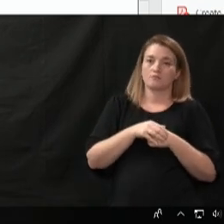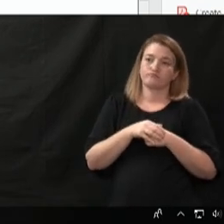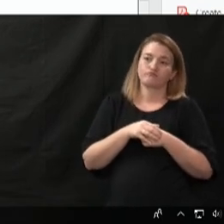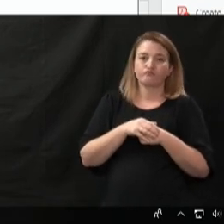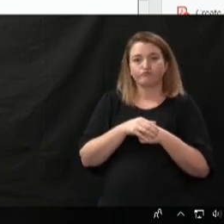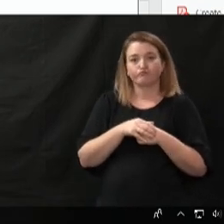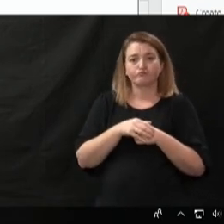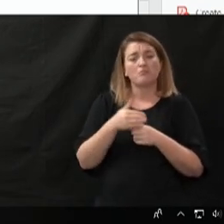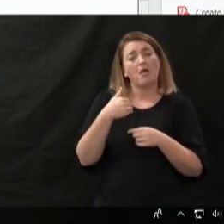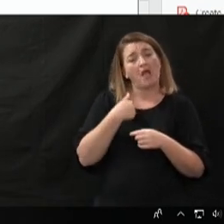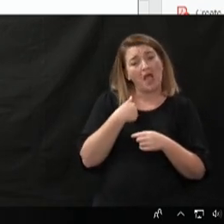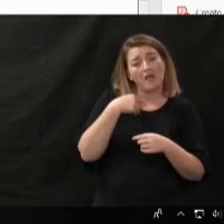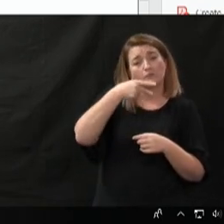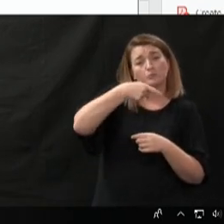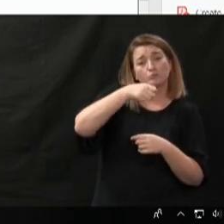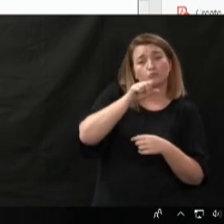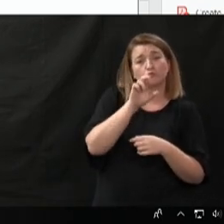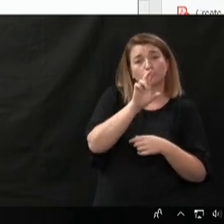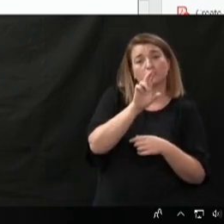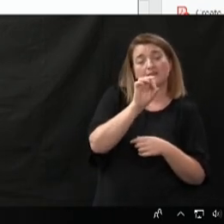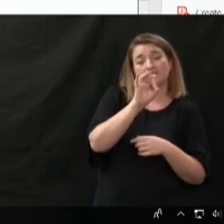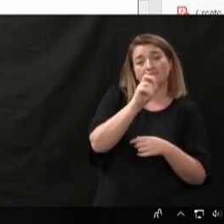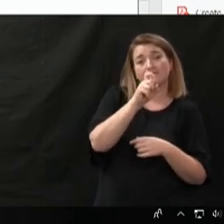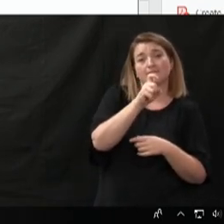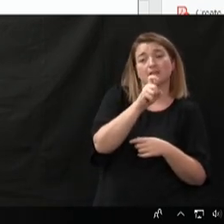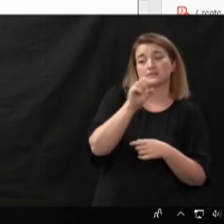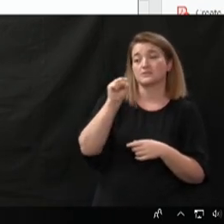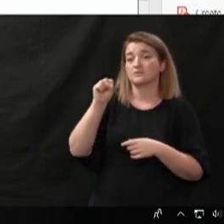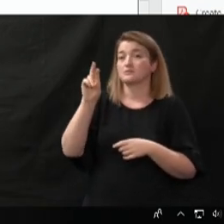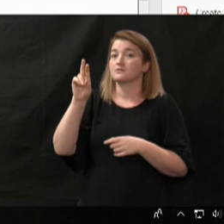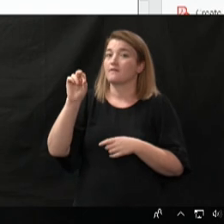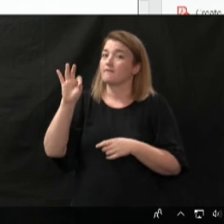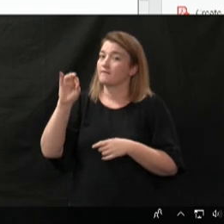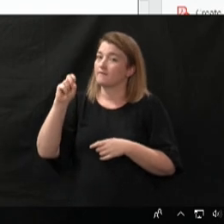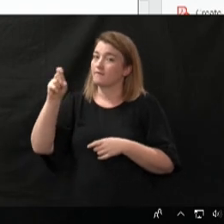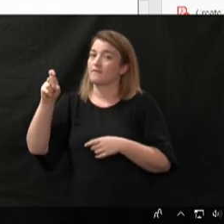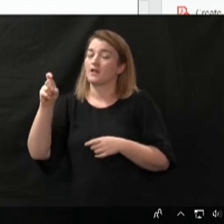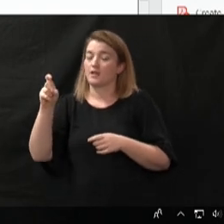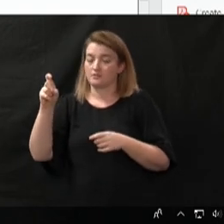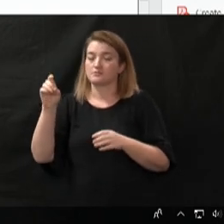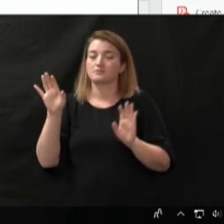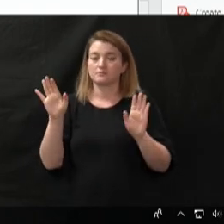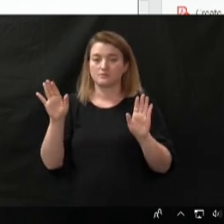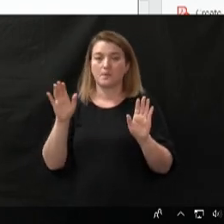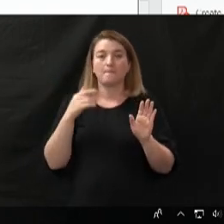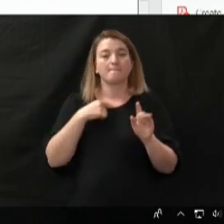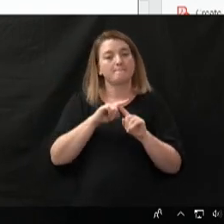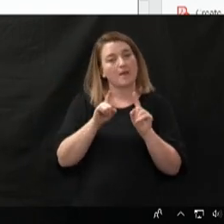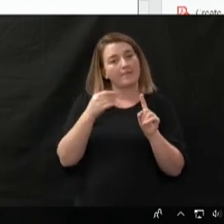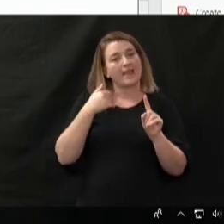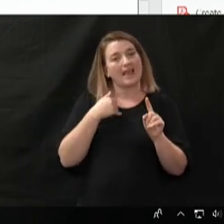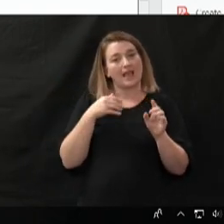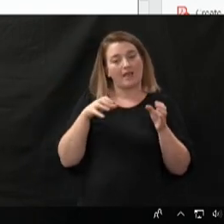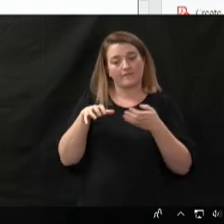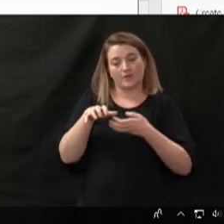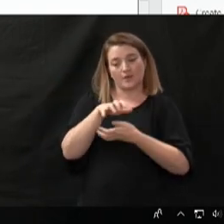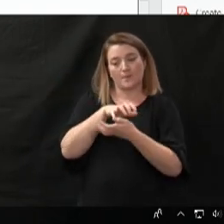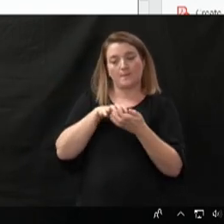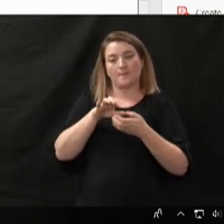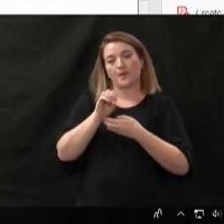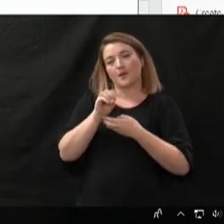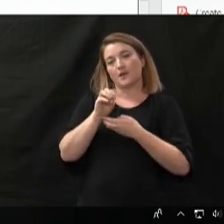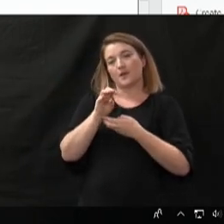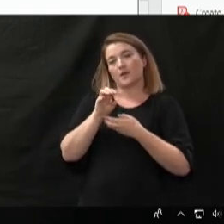They do have prefixes and suffixes because things have changed, but basically they have combining forms. And that means it's